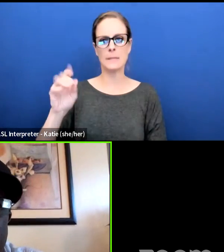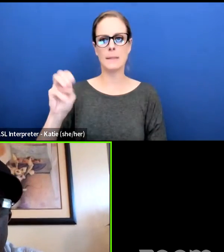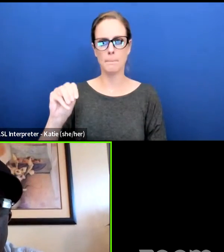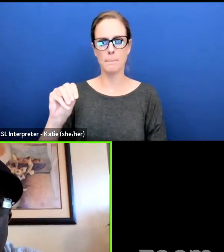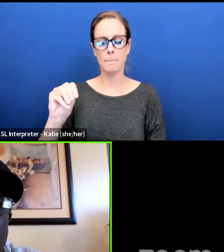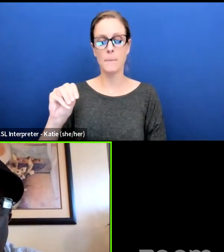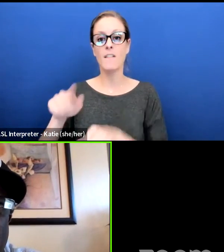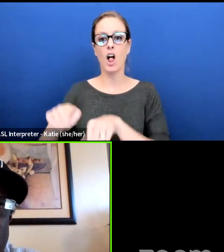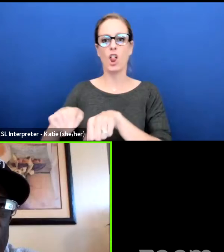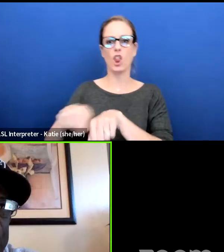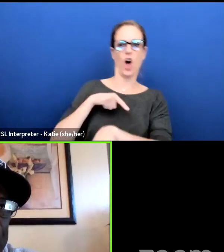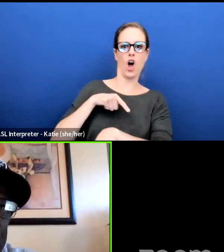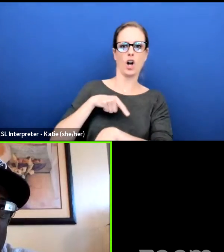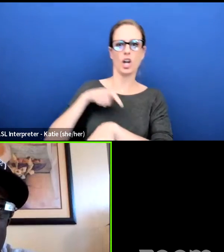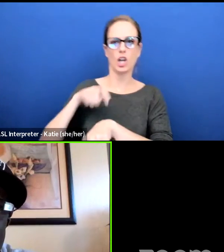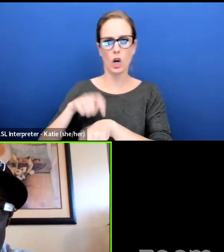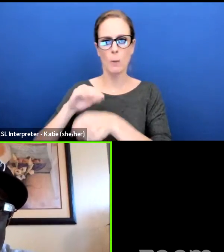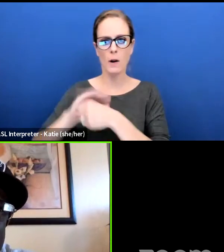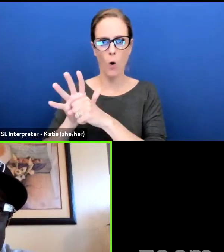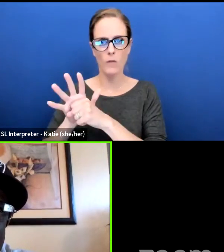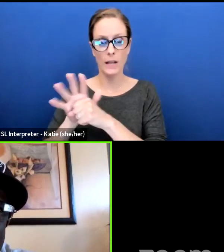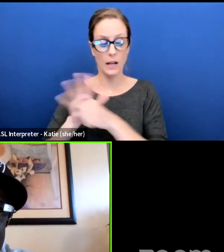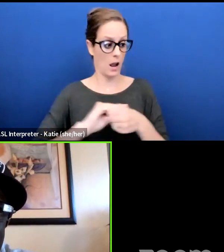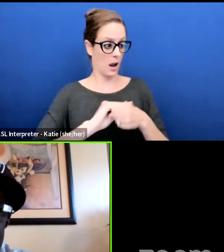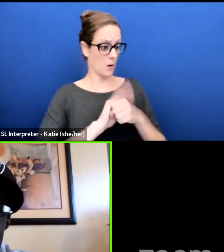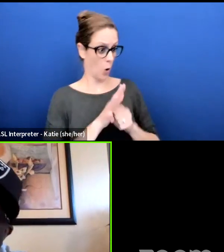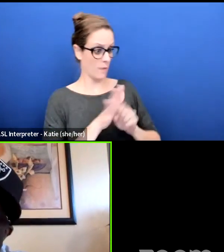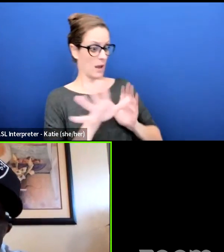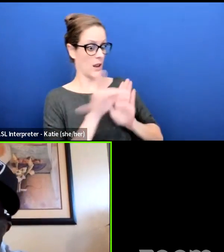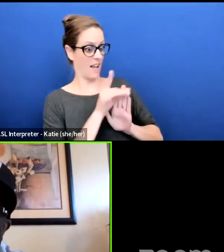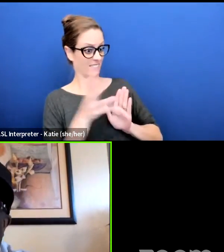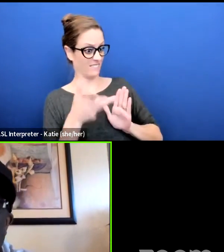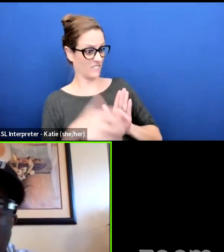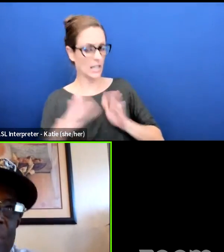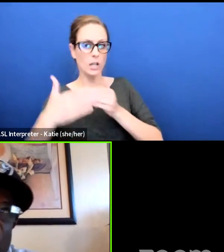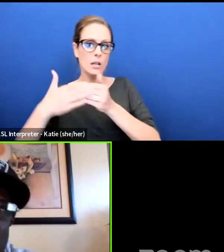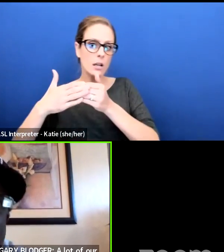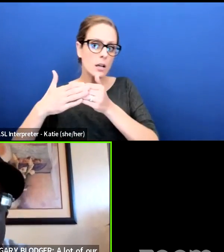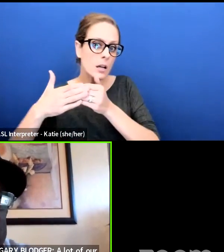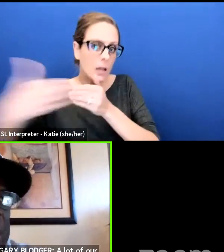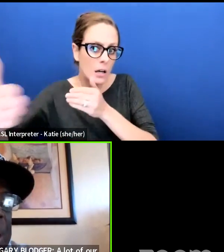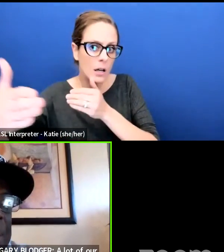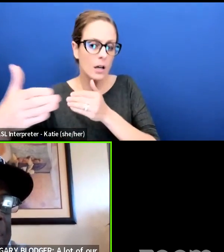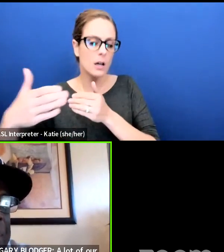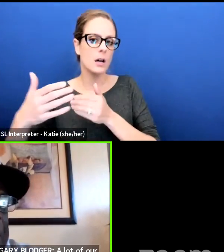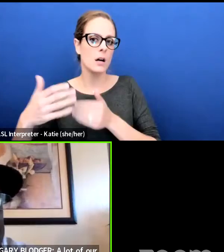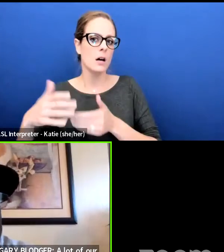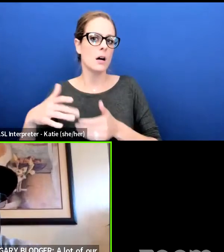our people are somewhat, I'm not going to say naive, somewhat